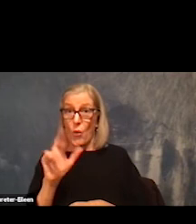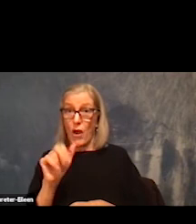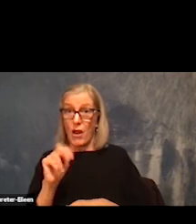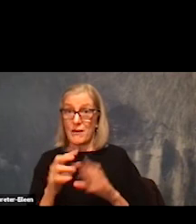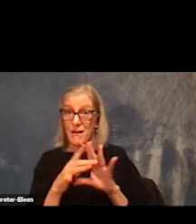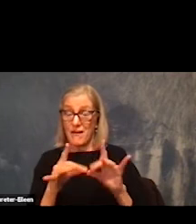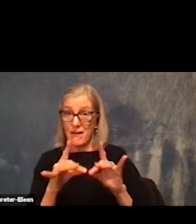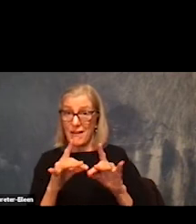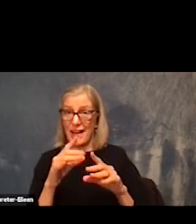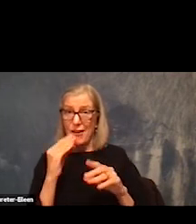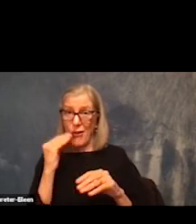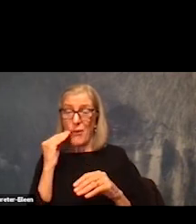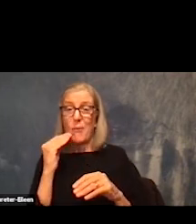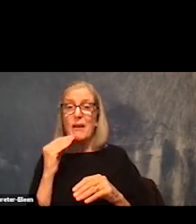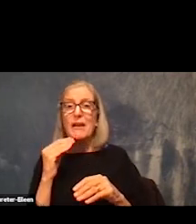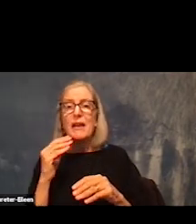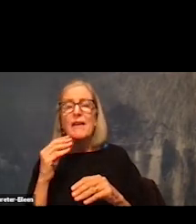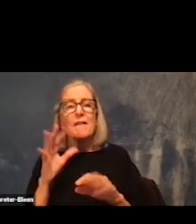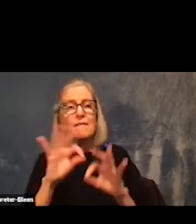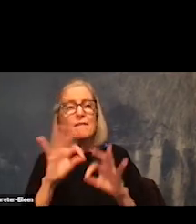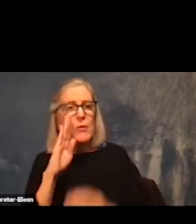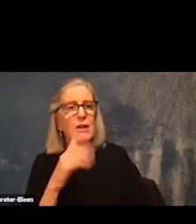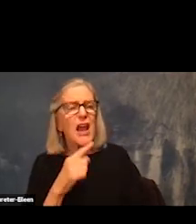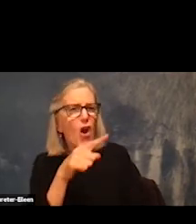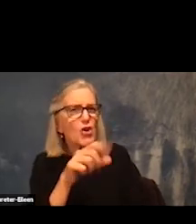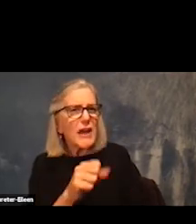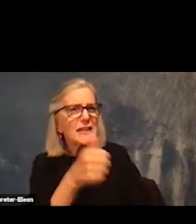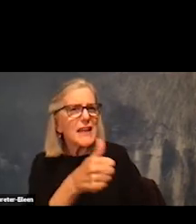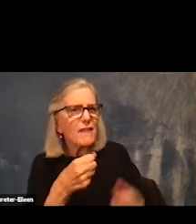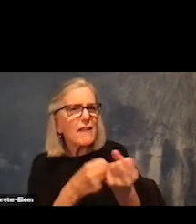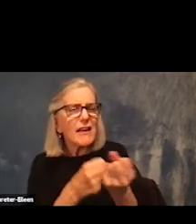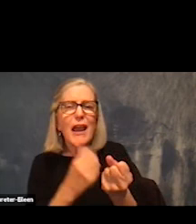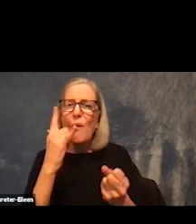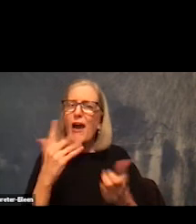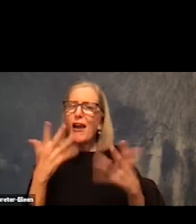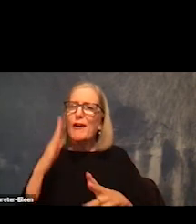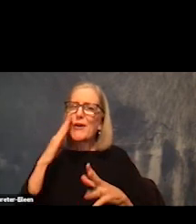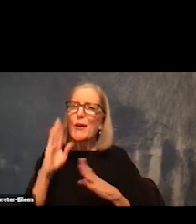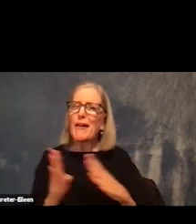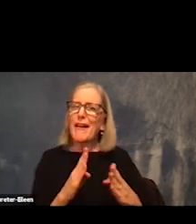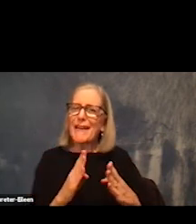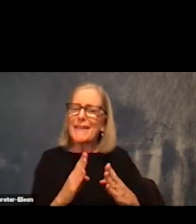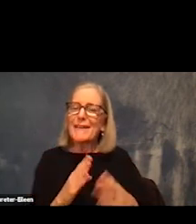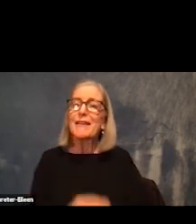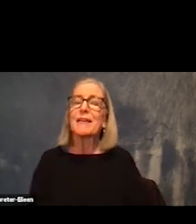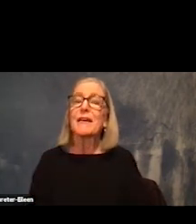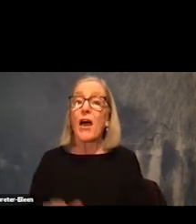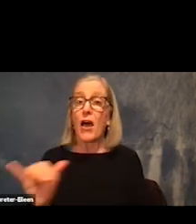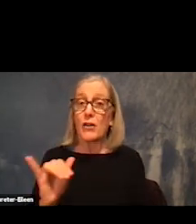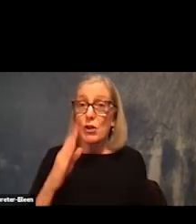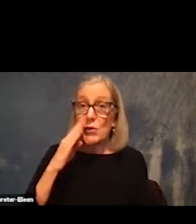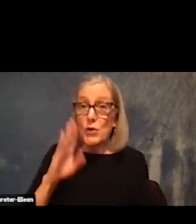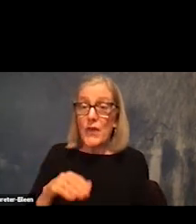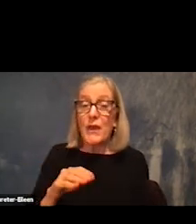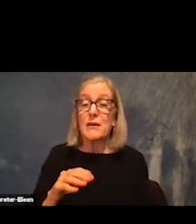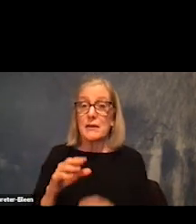rather than picking up the phone on his behalf. They also knew that Miss Willard met with Juan during week 3 and invited him